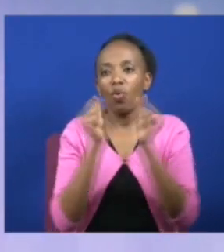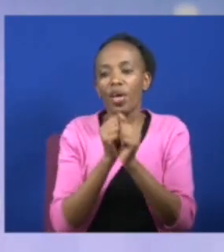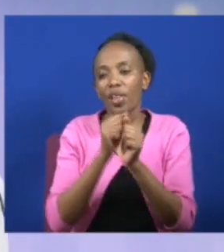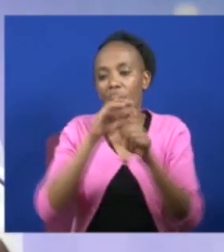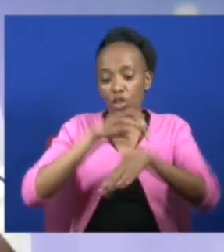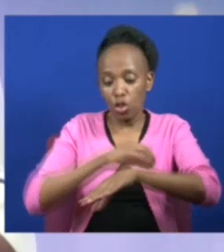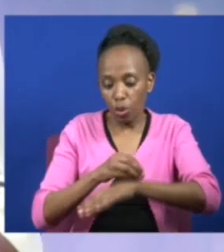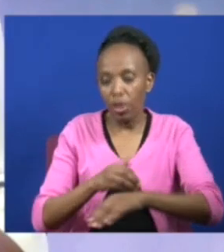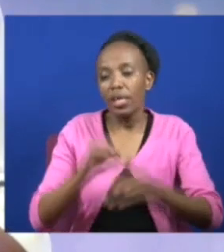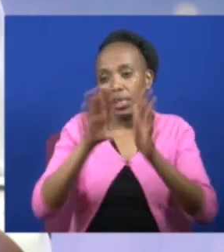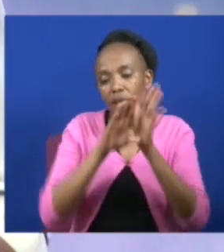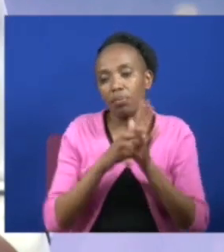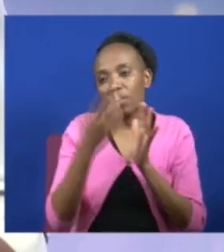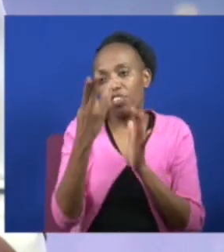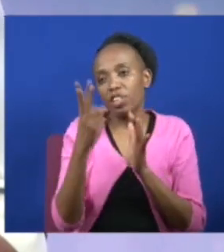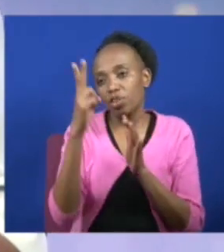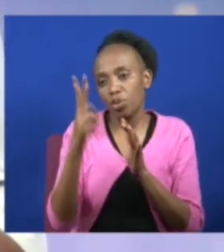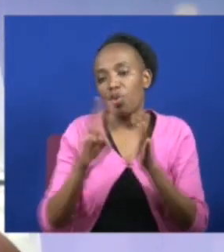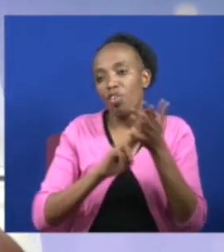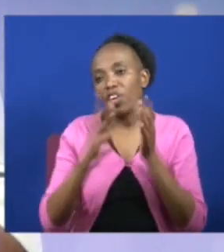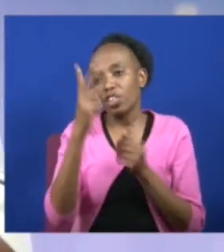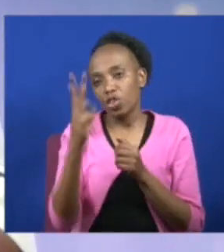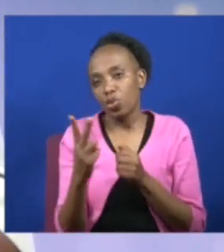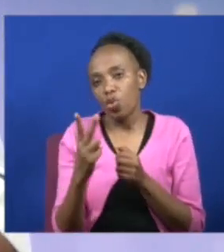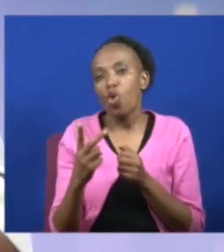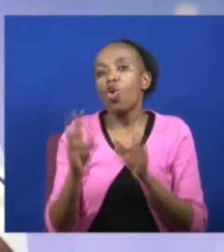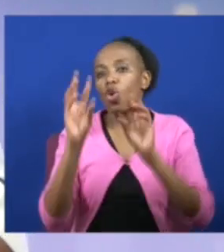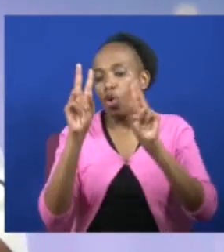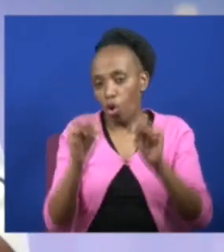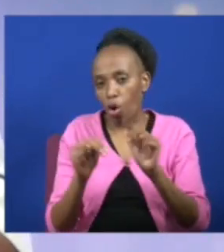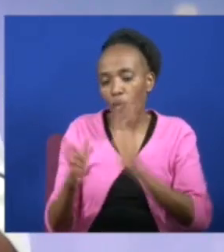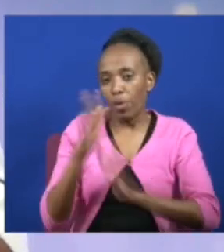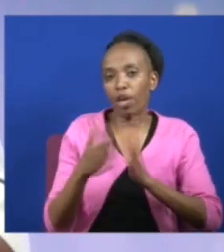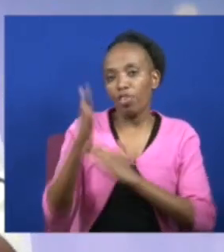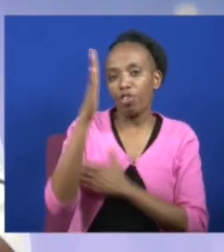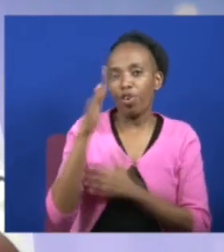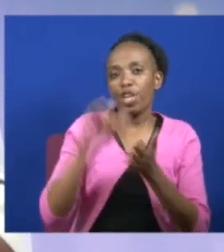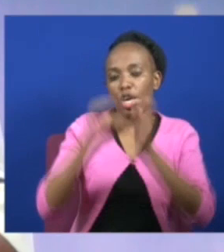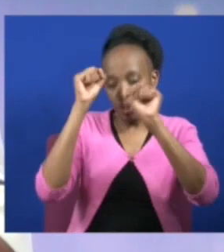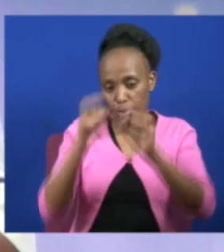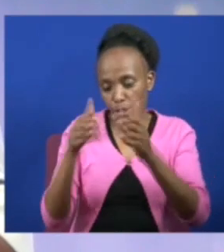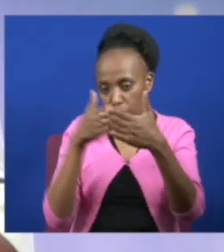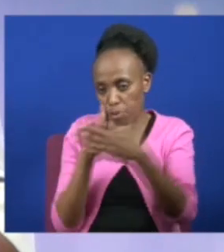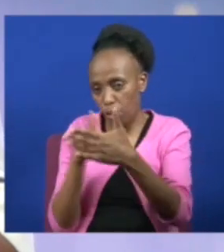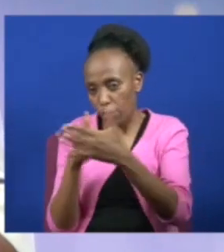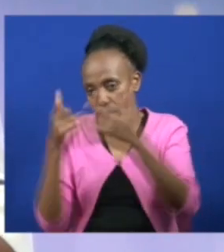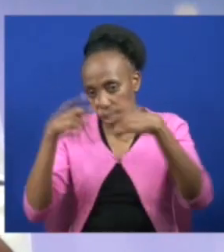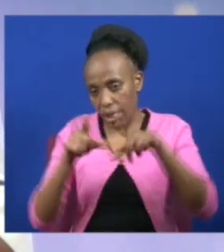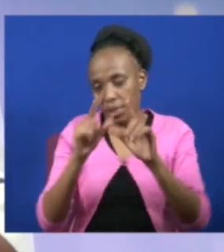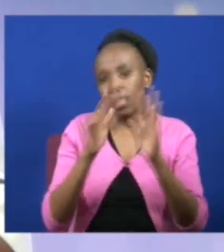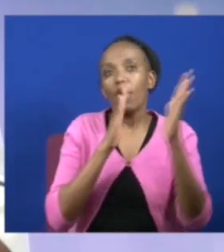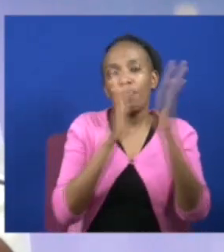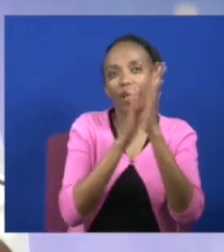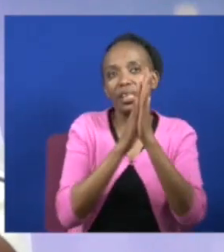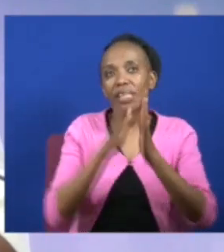in Job 42, verse 2. There is no plan of God that can be thwarted. Let's